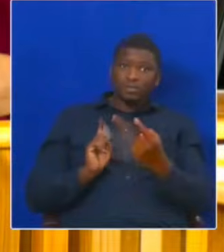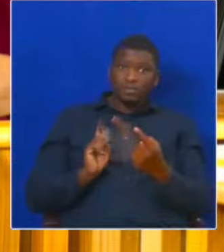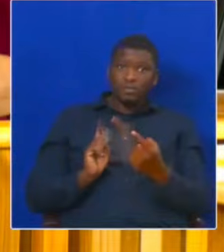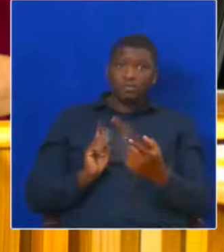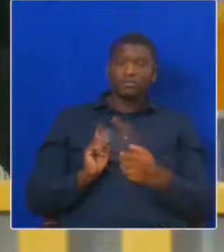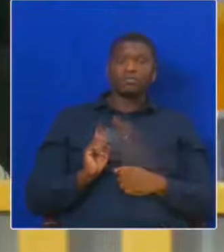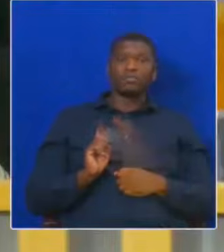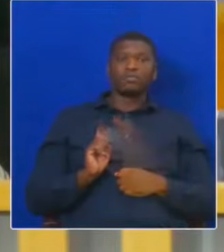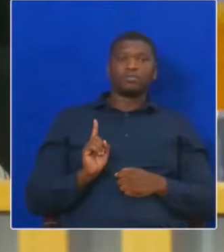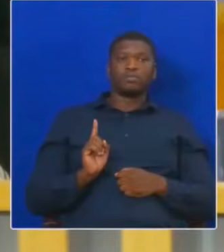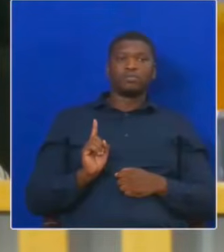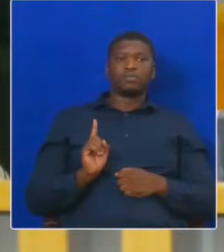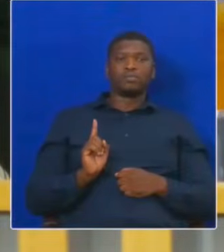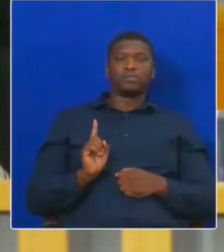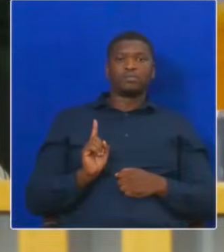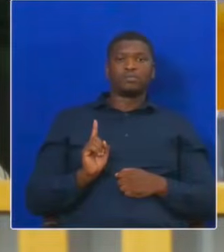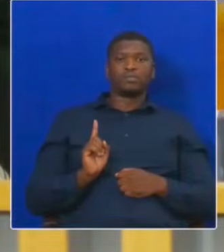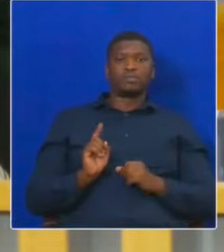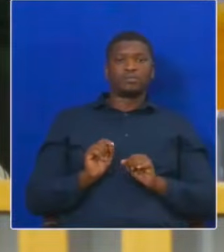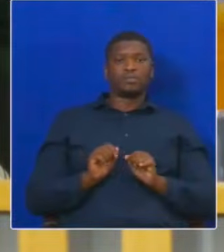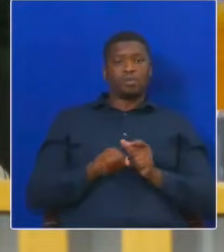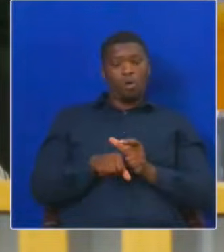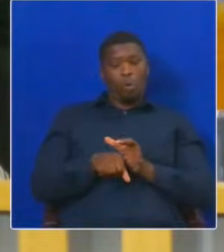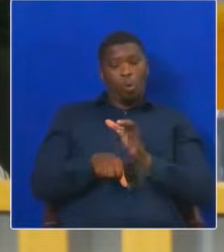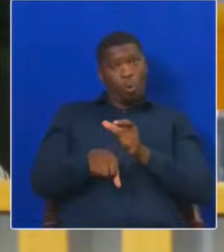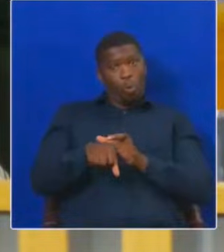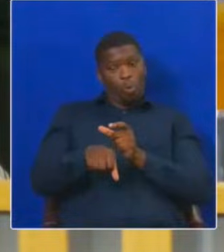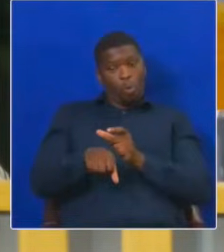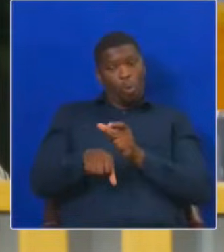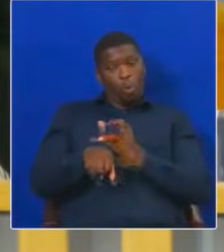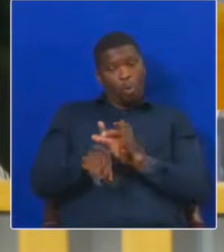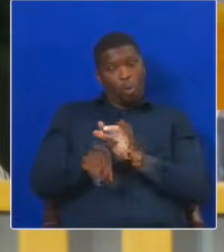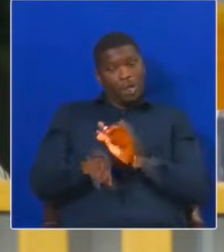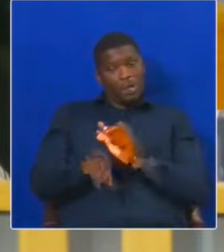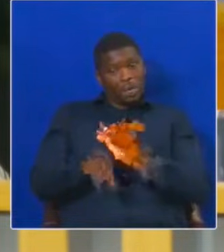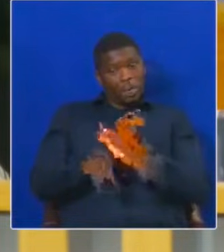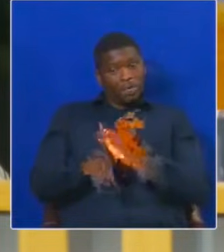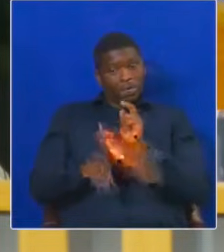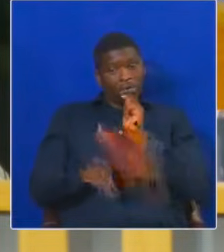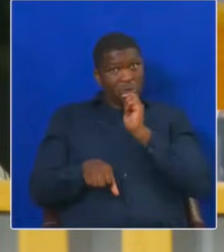that watch of his was never stolen.